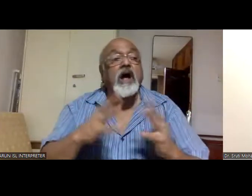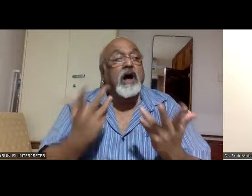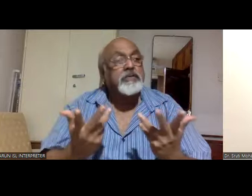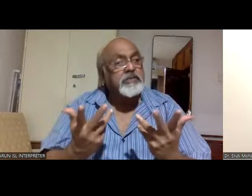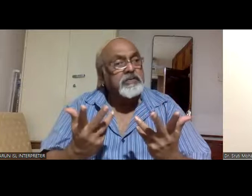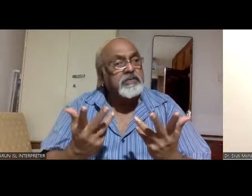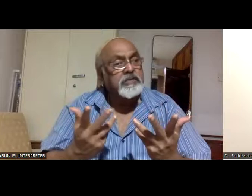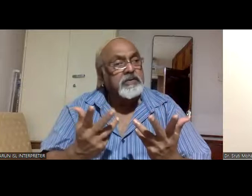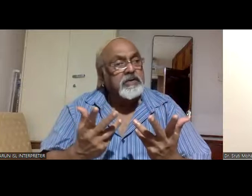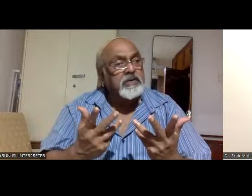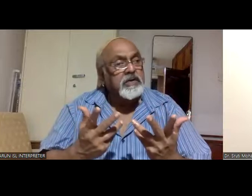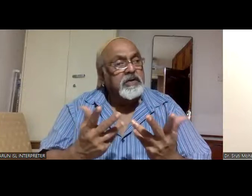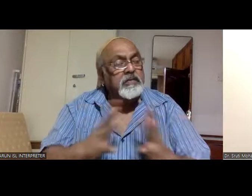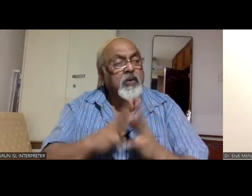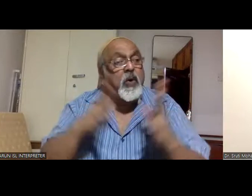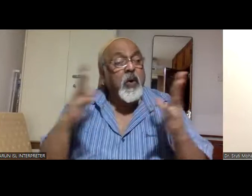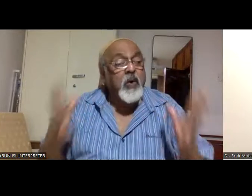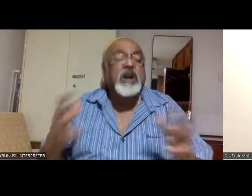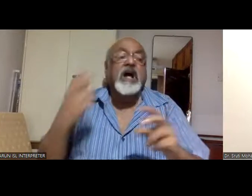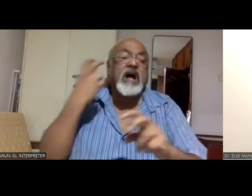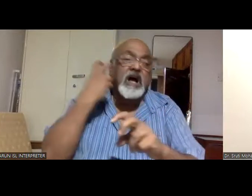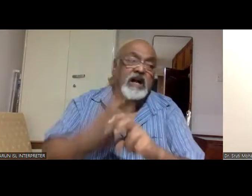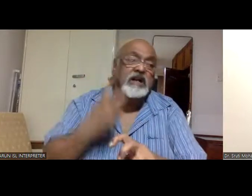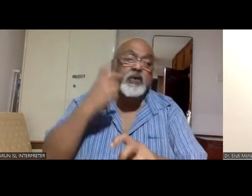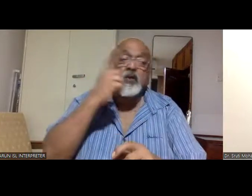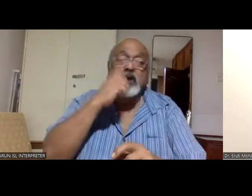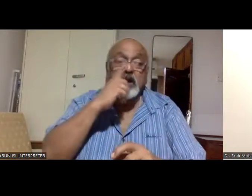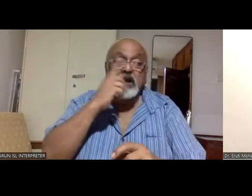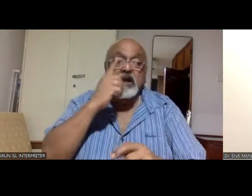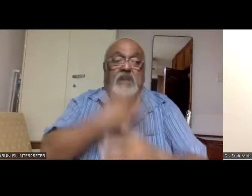more and more difficult for women with disability